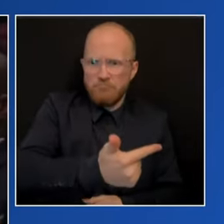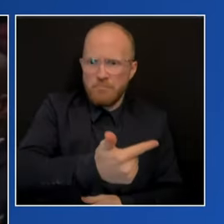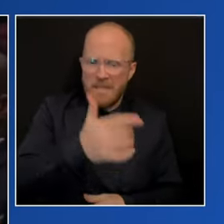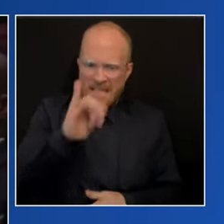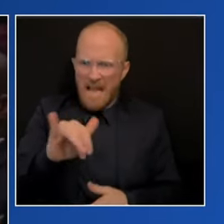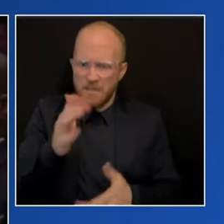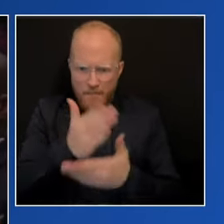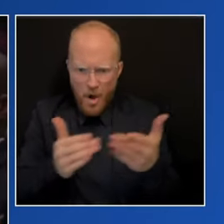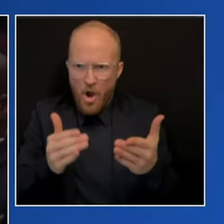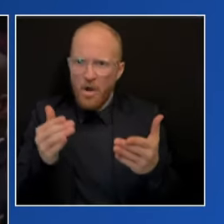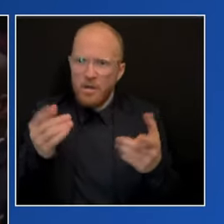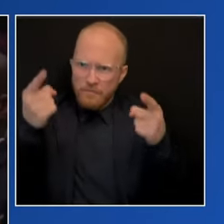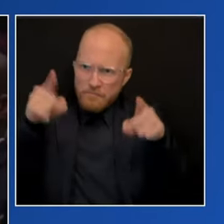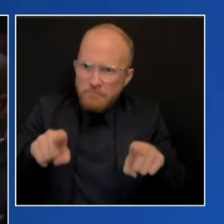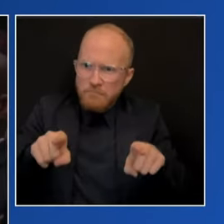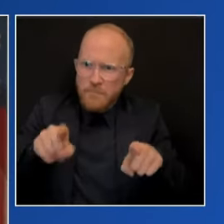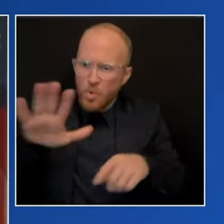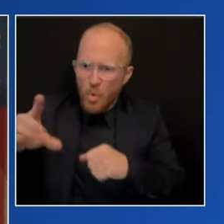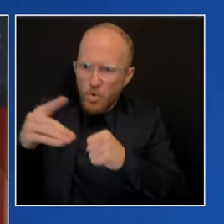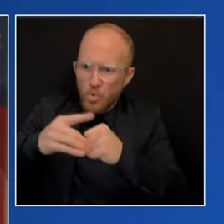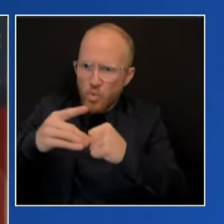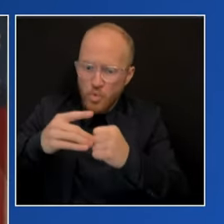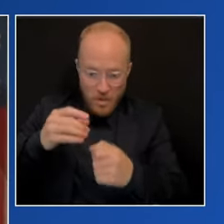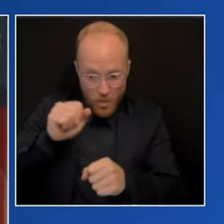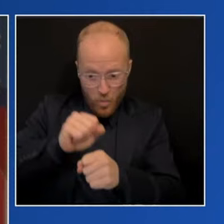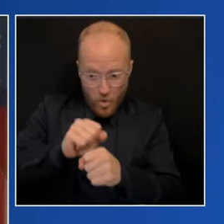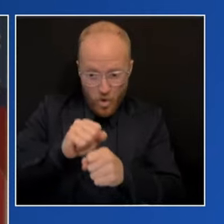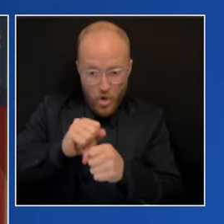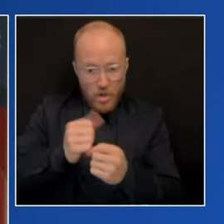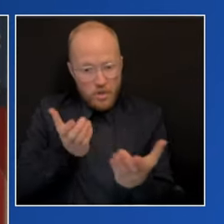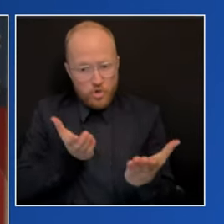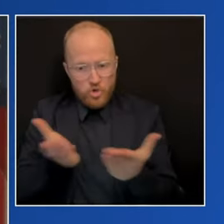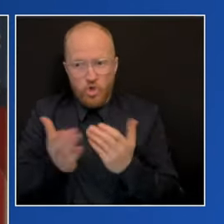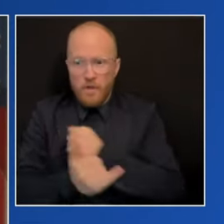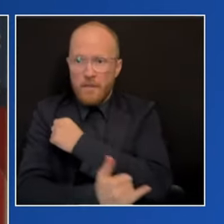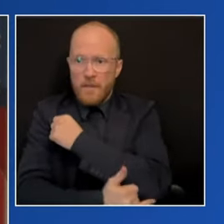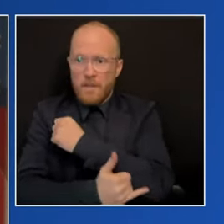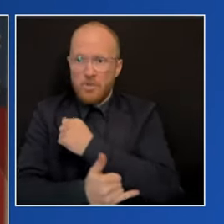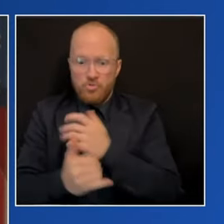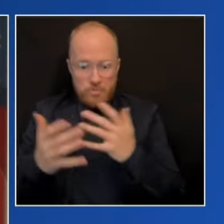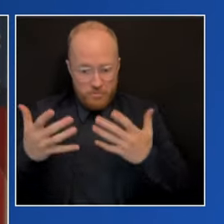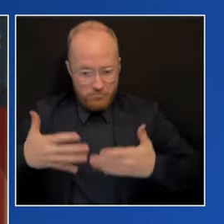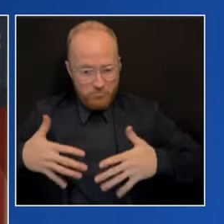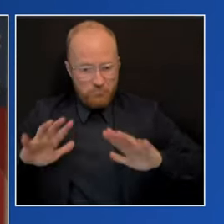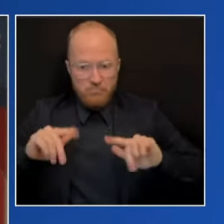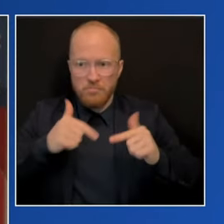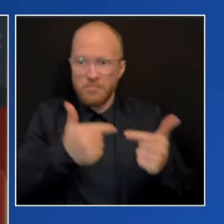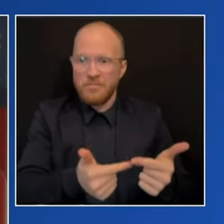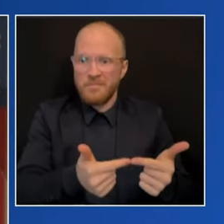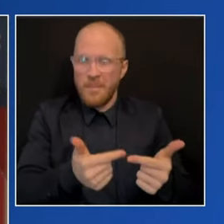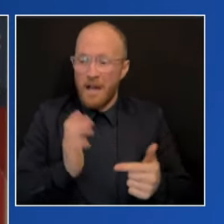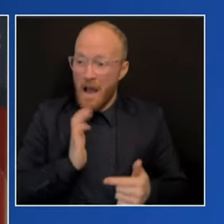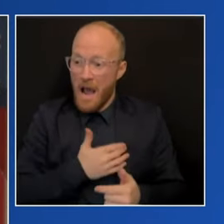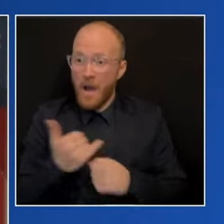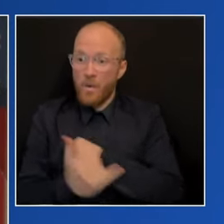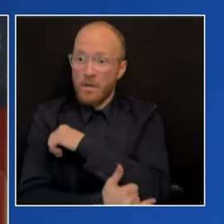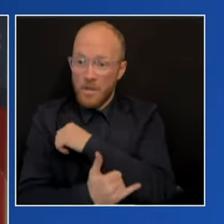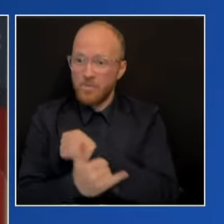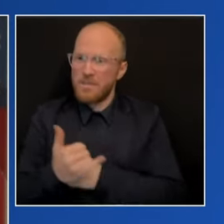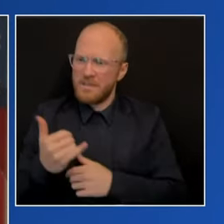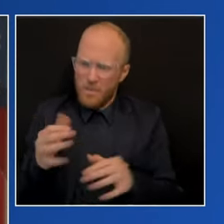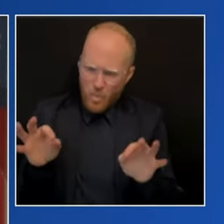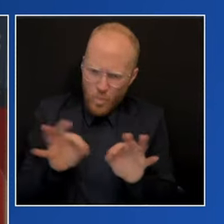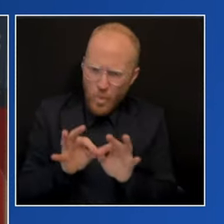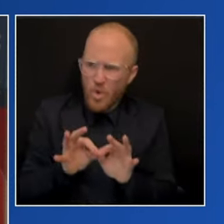You do your duty. You serve your country. And ours is a country worthy of service, as